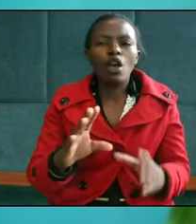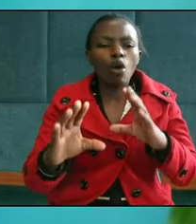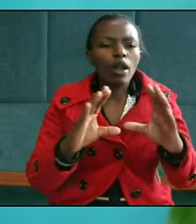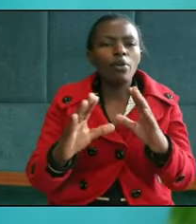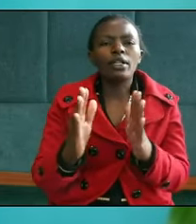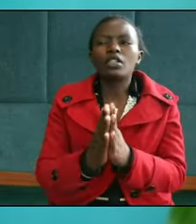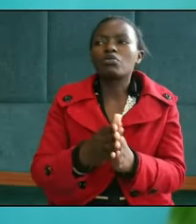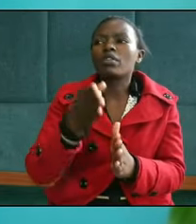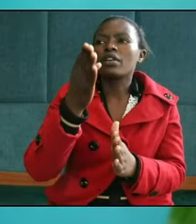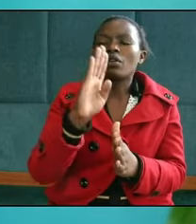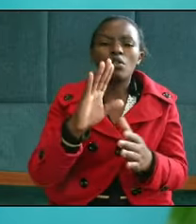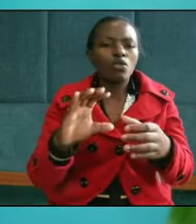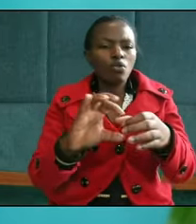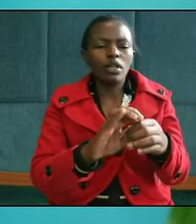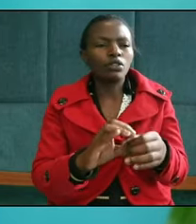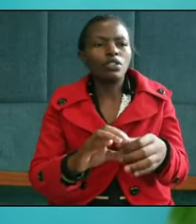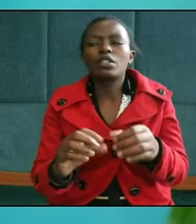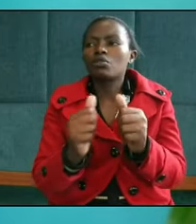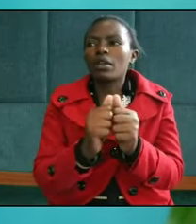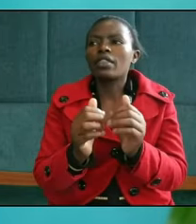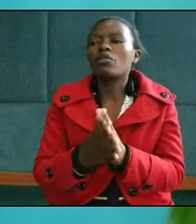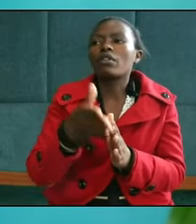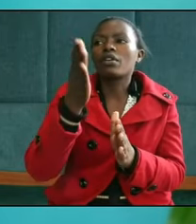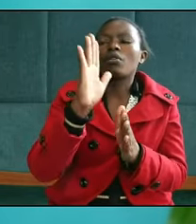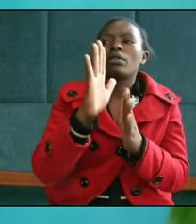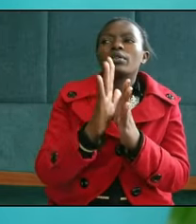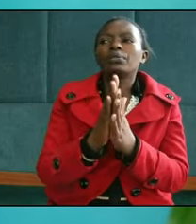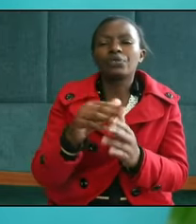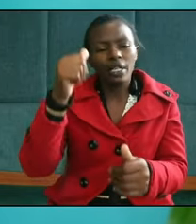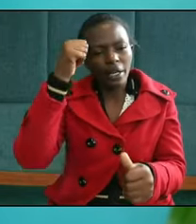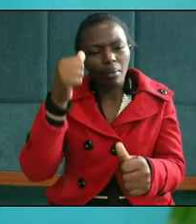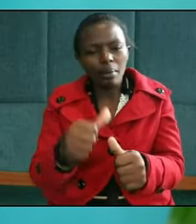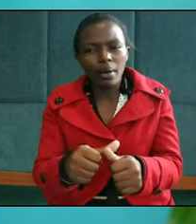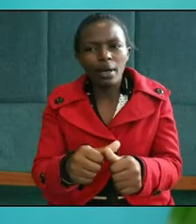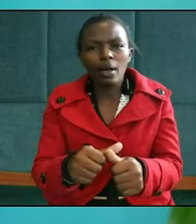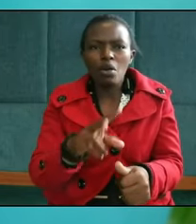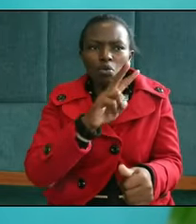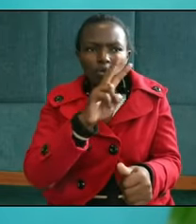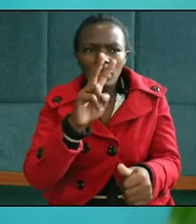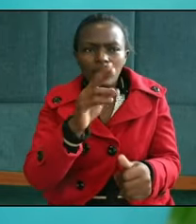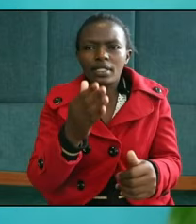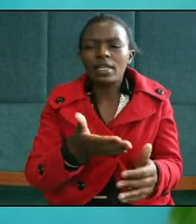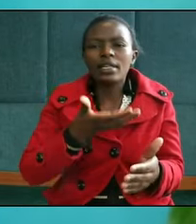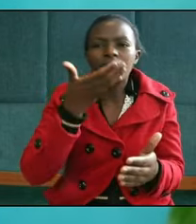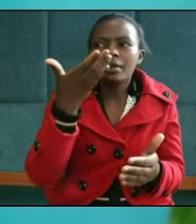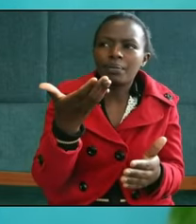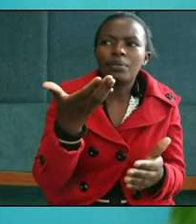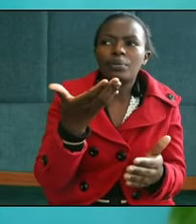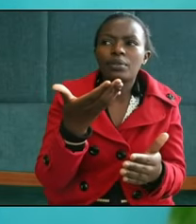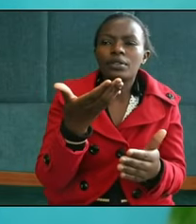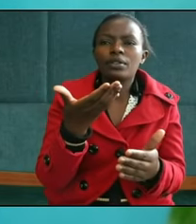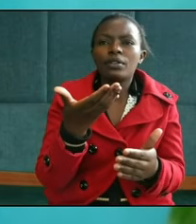God. We associate together with God. Remember, witnessing is the response, is the heart's